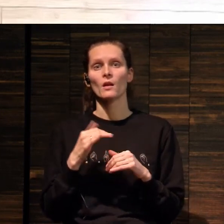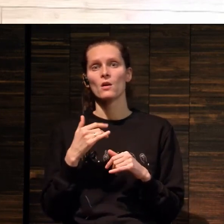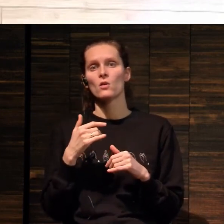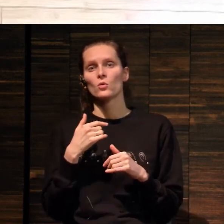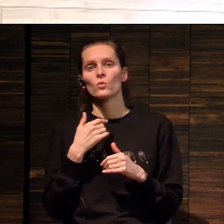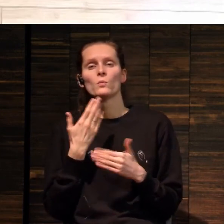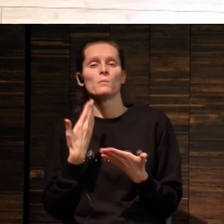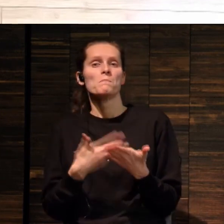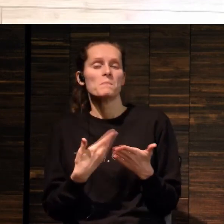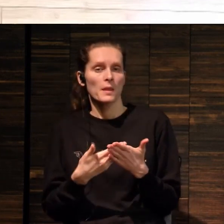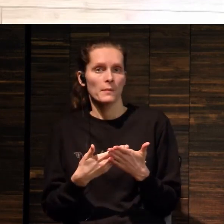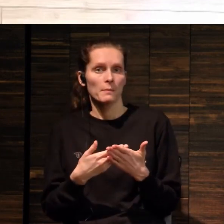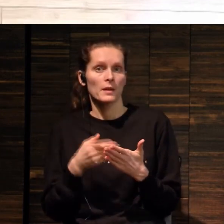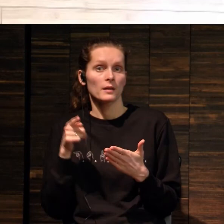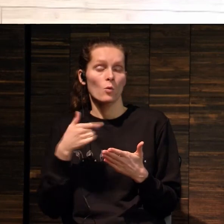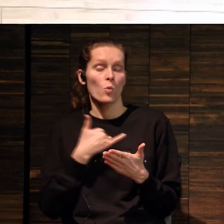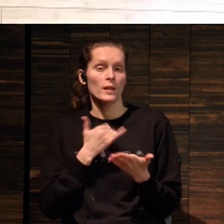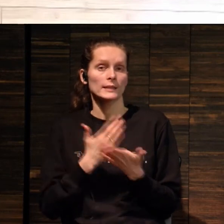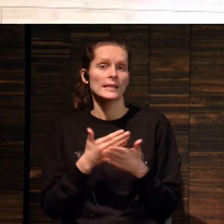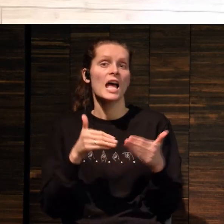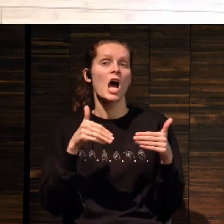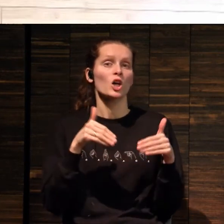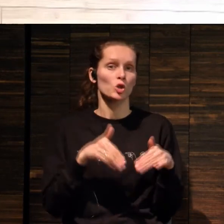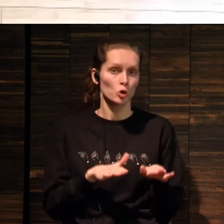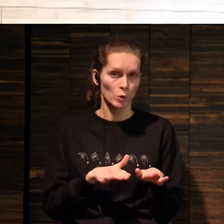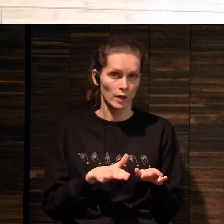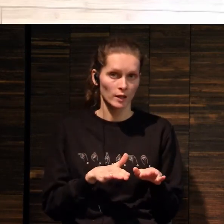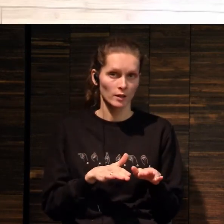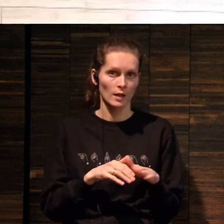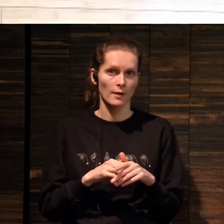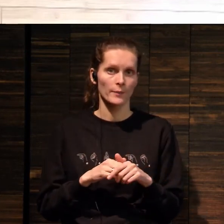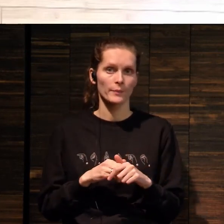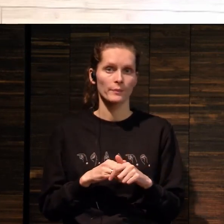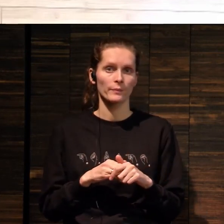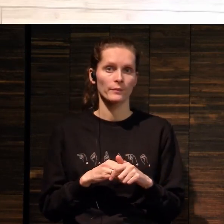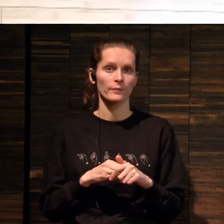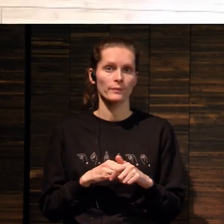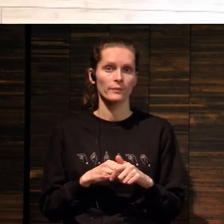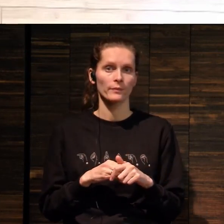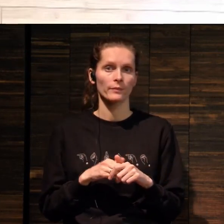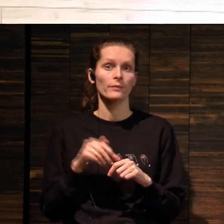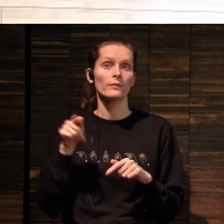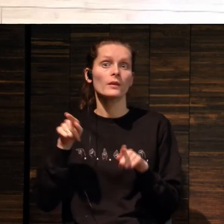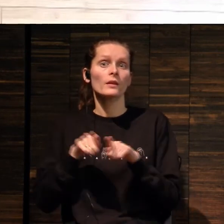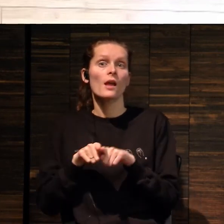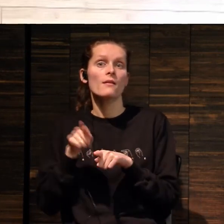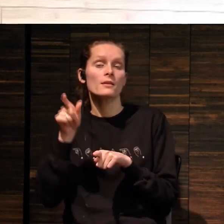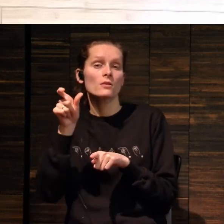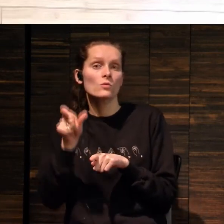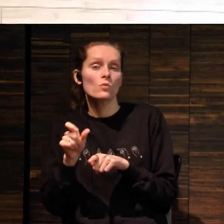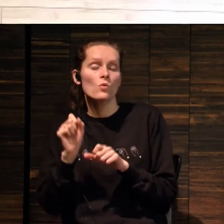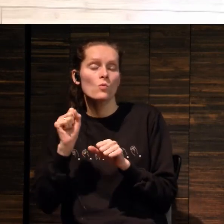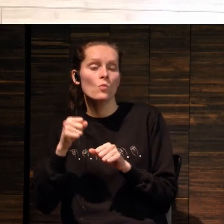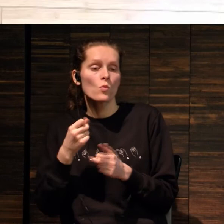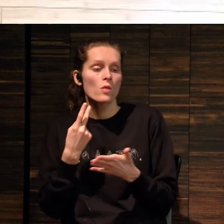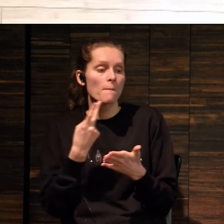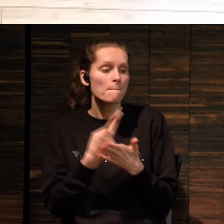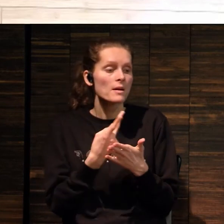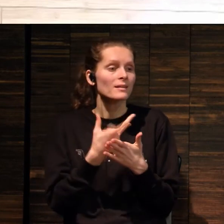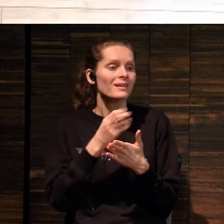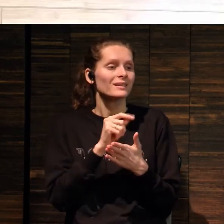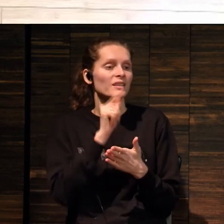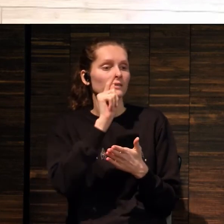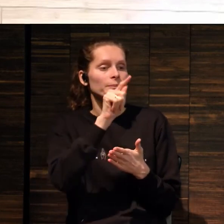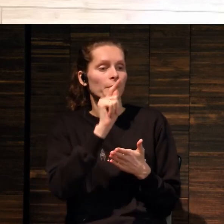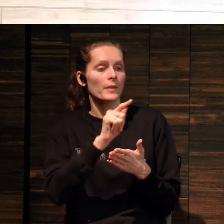of surgically change that element specifically. So there are tools out there on the market that